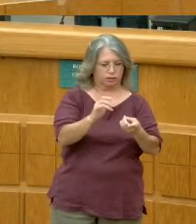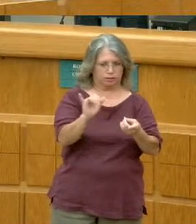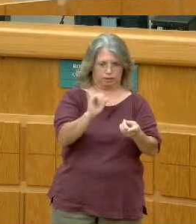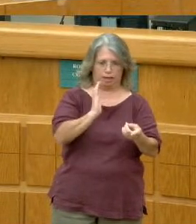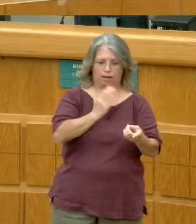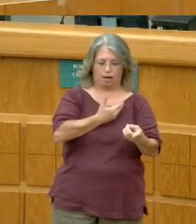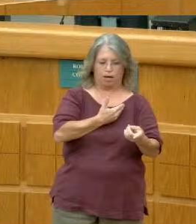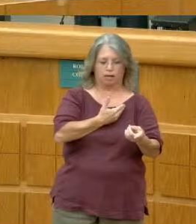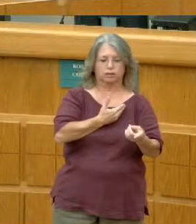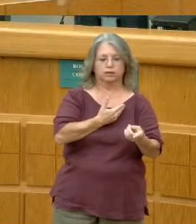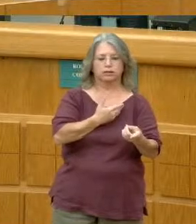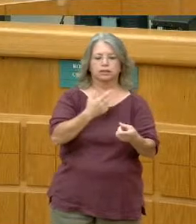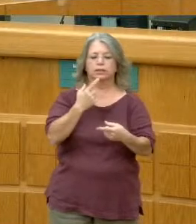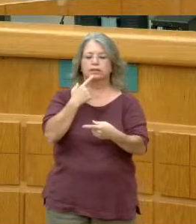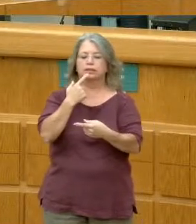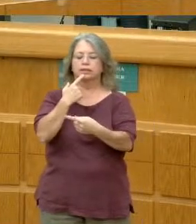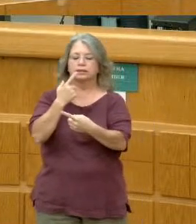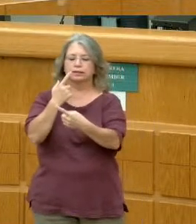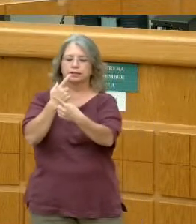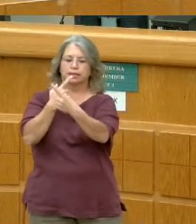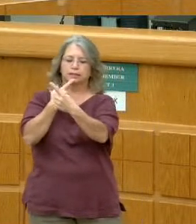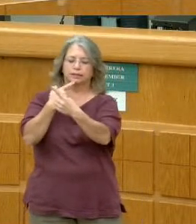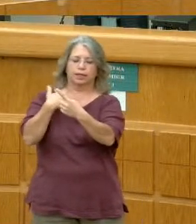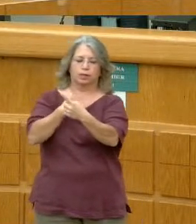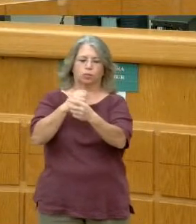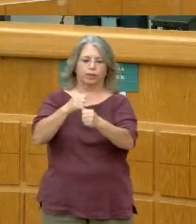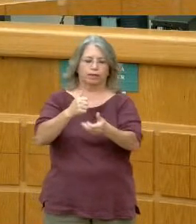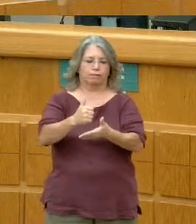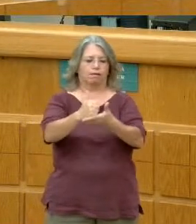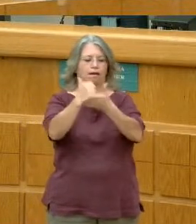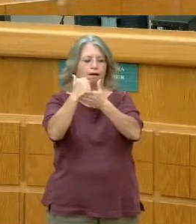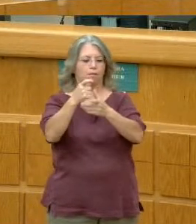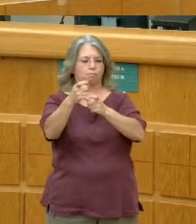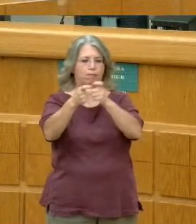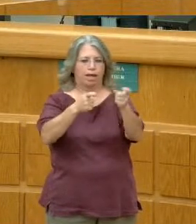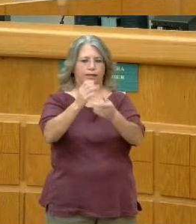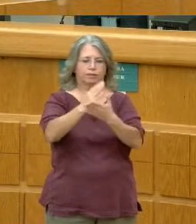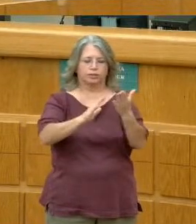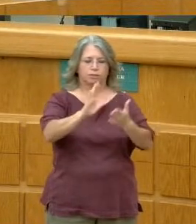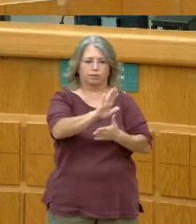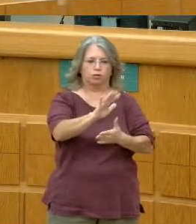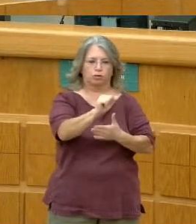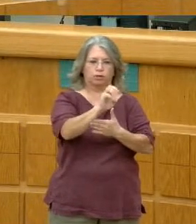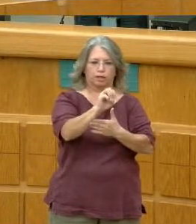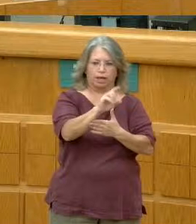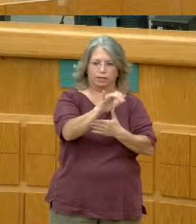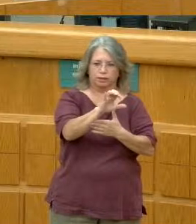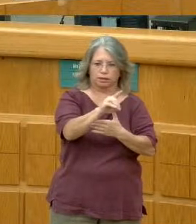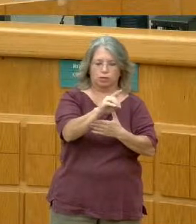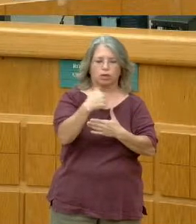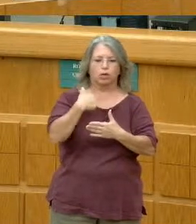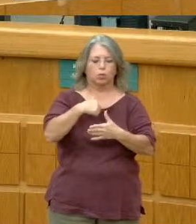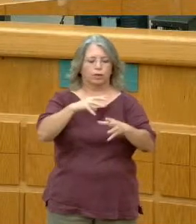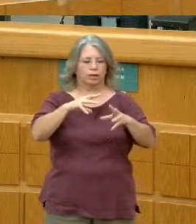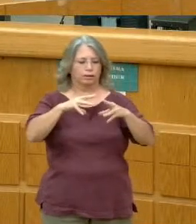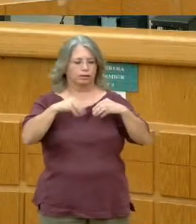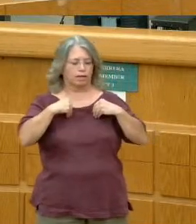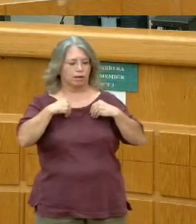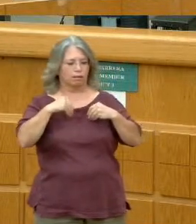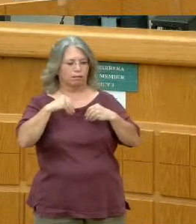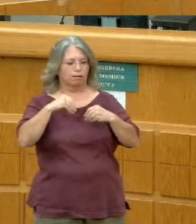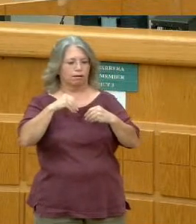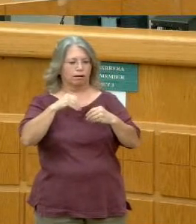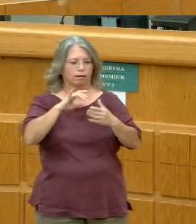manage some of the caseload, meaning we can take what's a confirmed positive and tell that person the positive, and then also